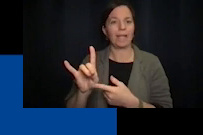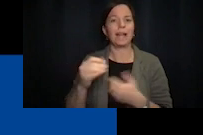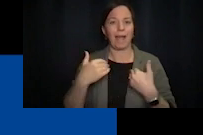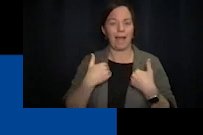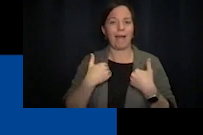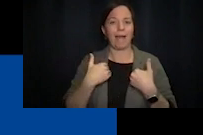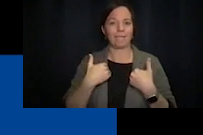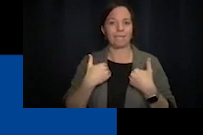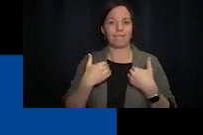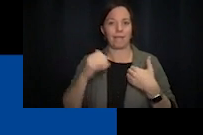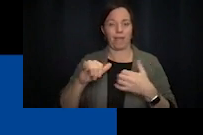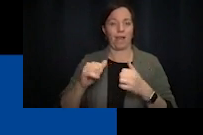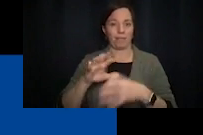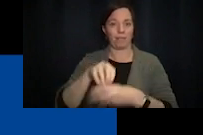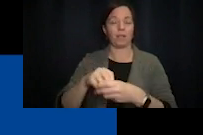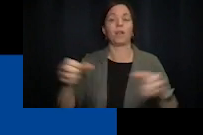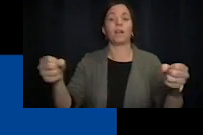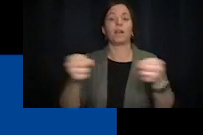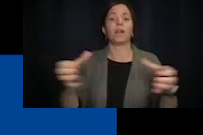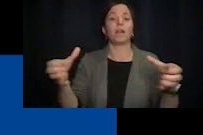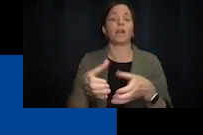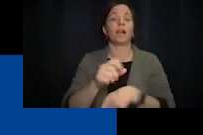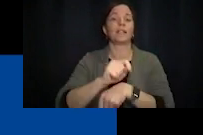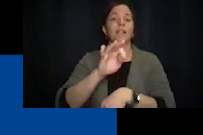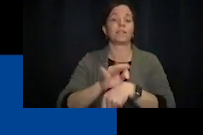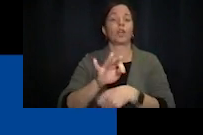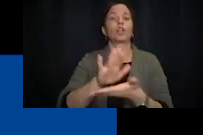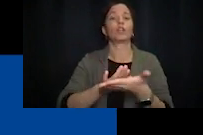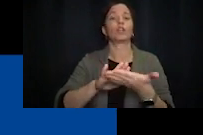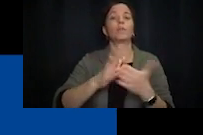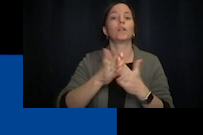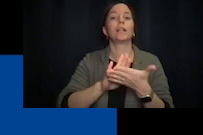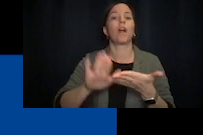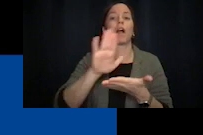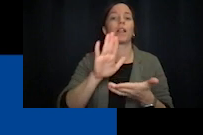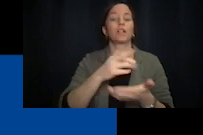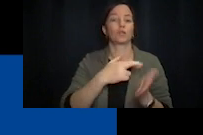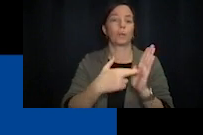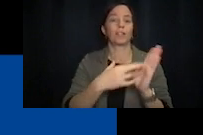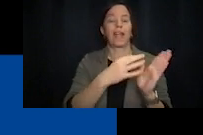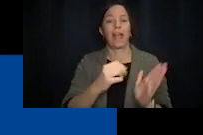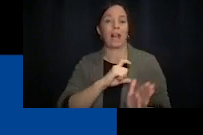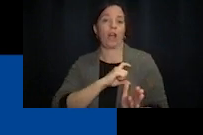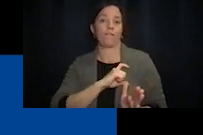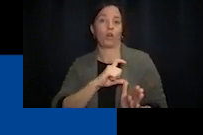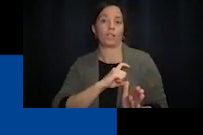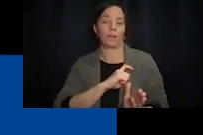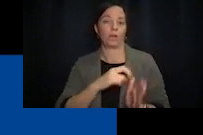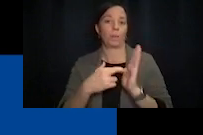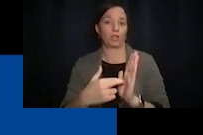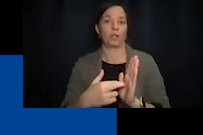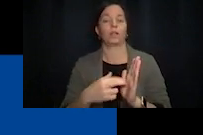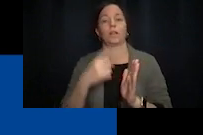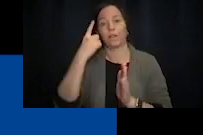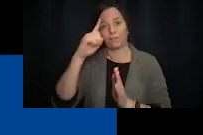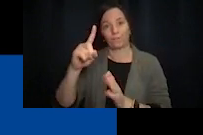that is has community college representatives, as well as law enforcement representatives from POST in particular, because that's where the